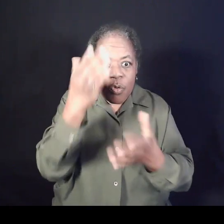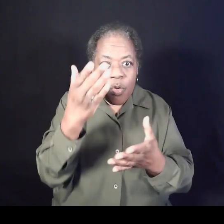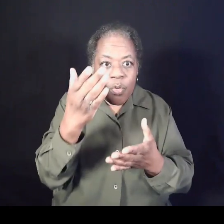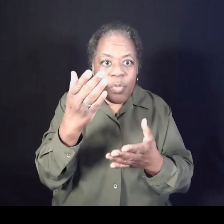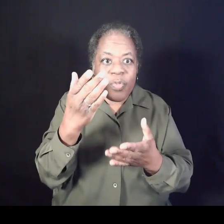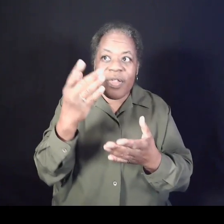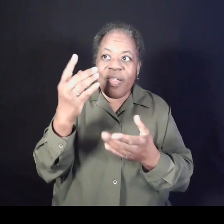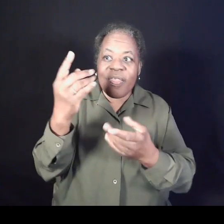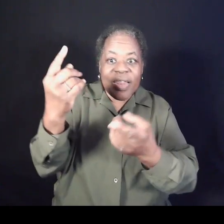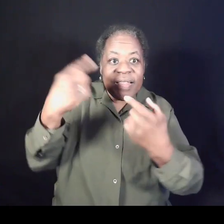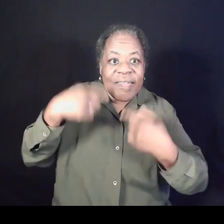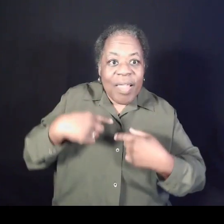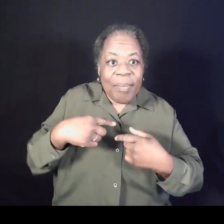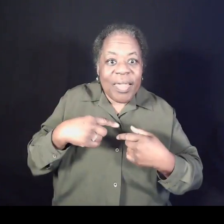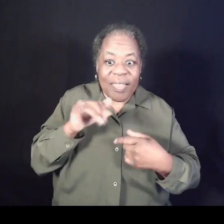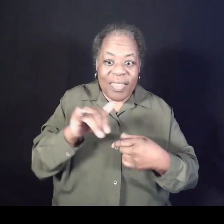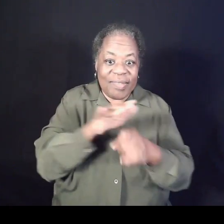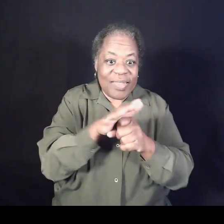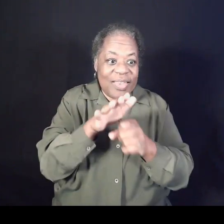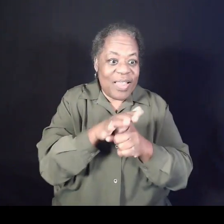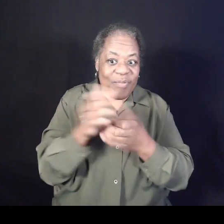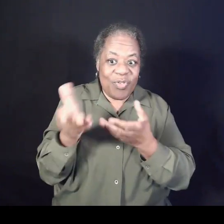was enough to bring peace.